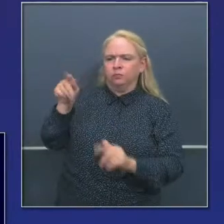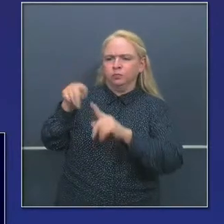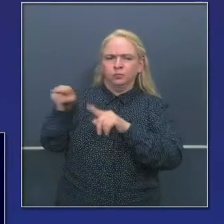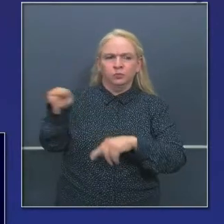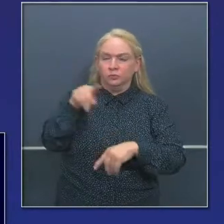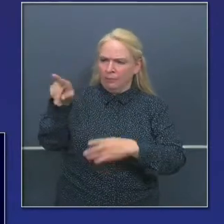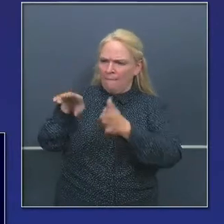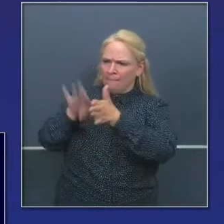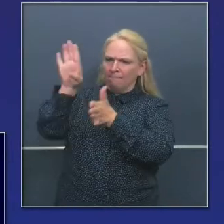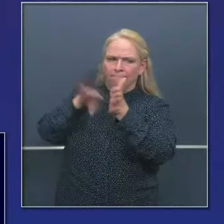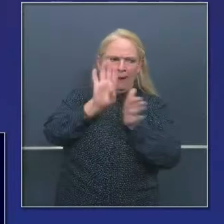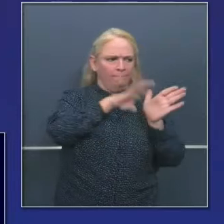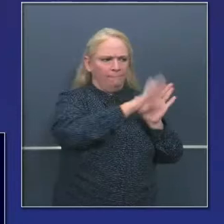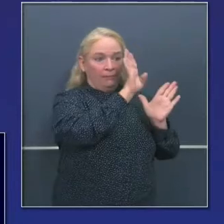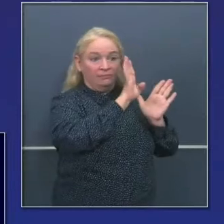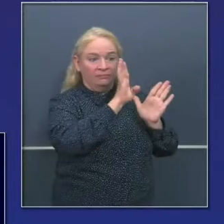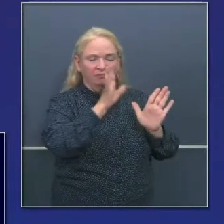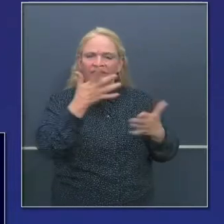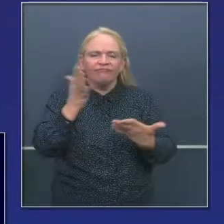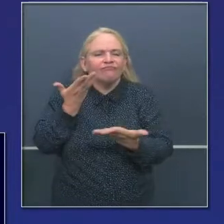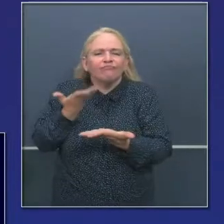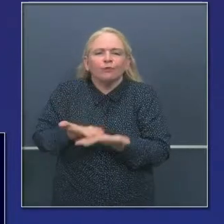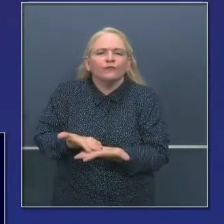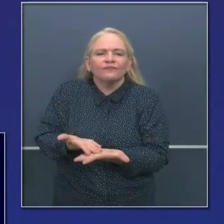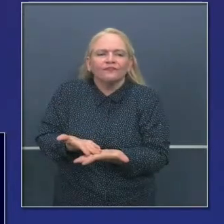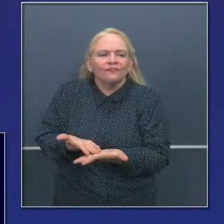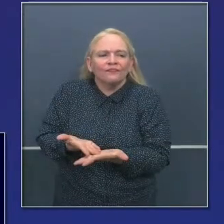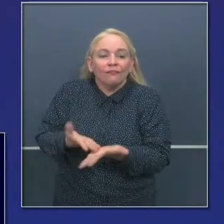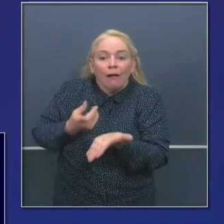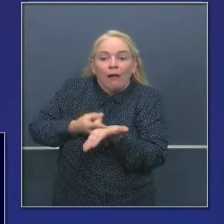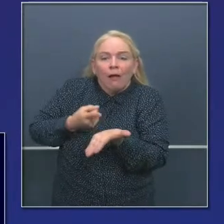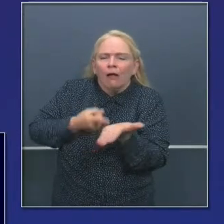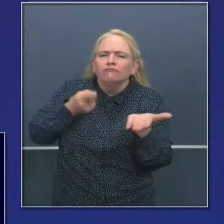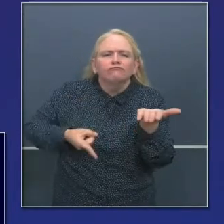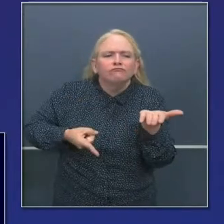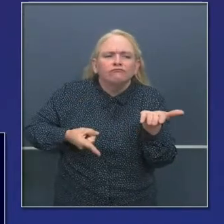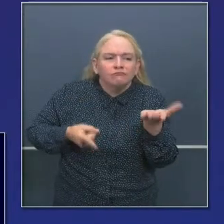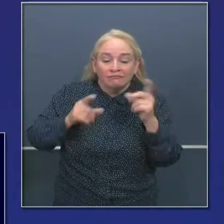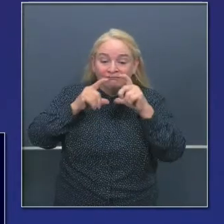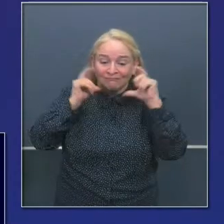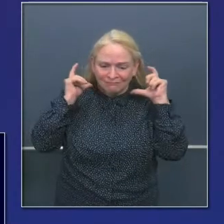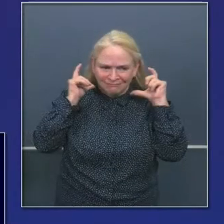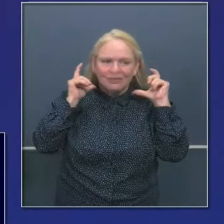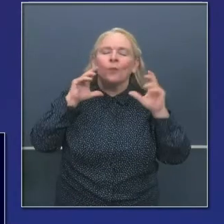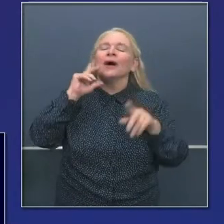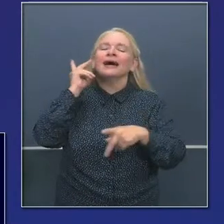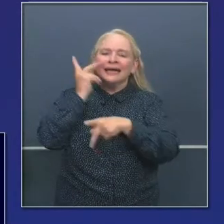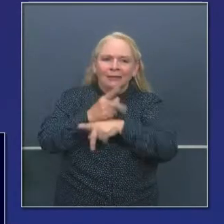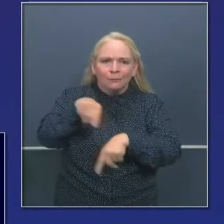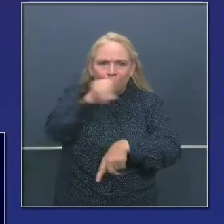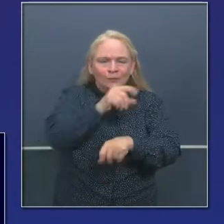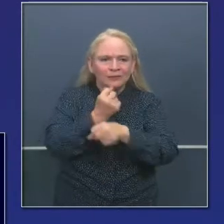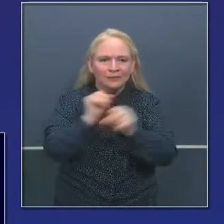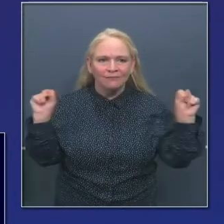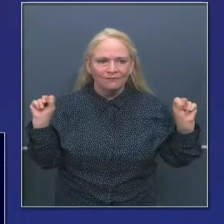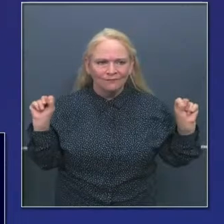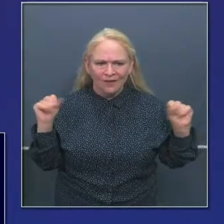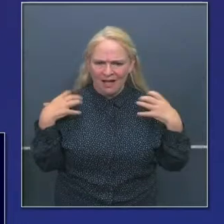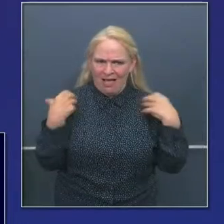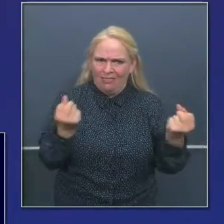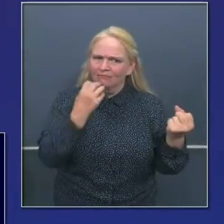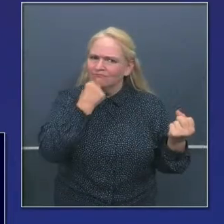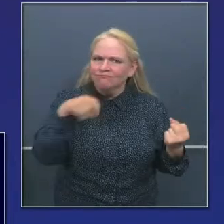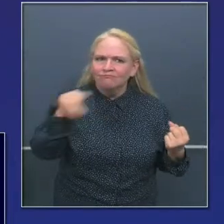is simply overwhelming. Masks keep Californians healthy. And as a consequence, we